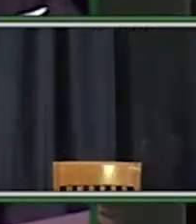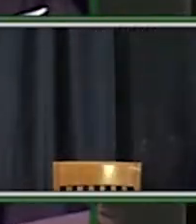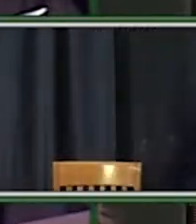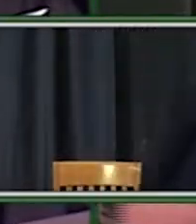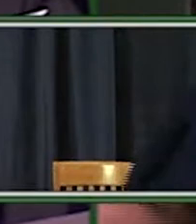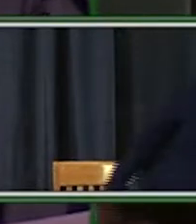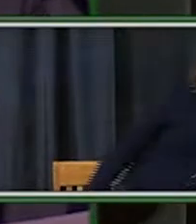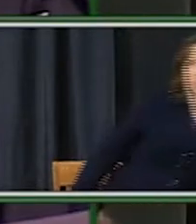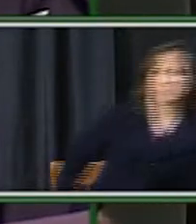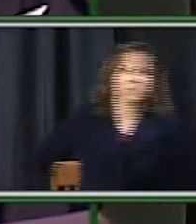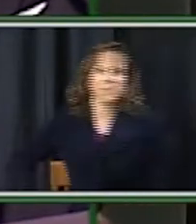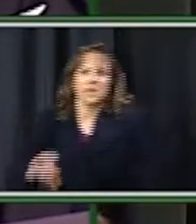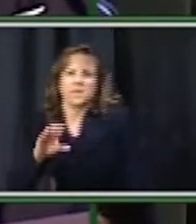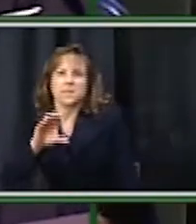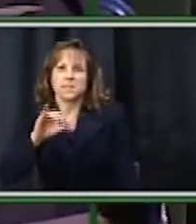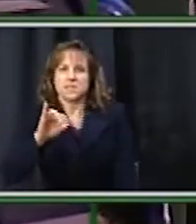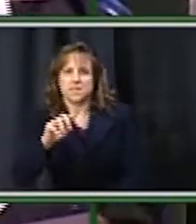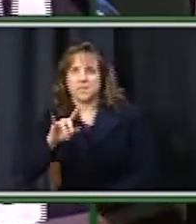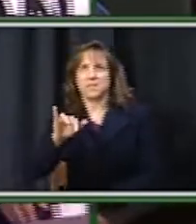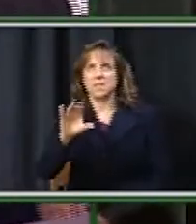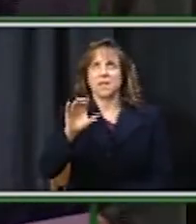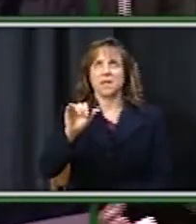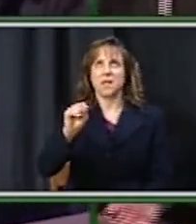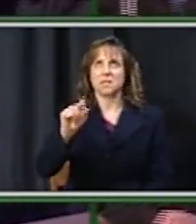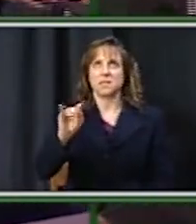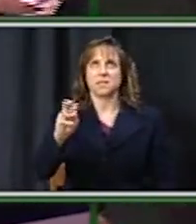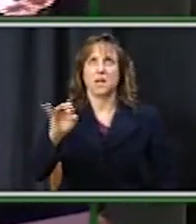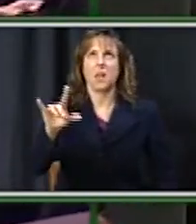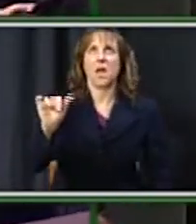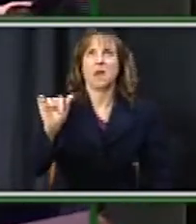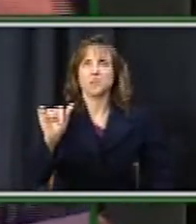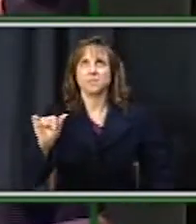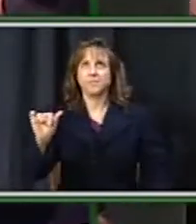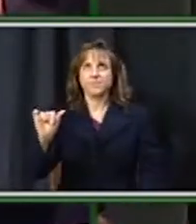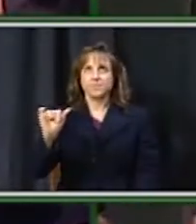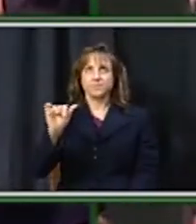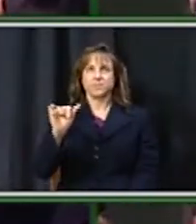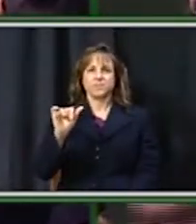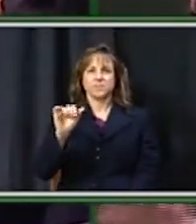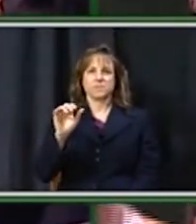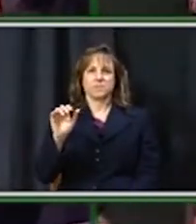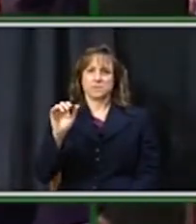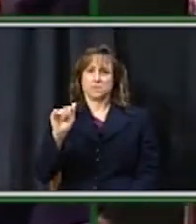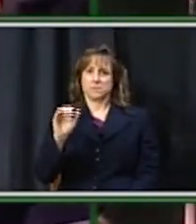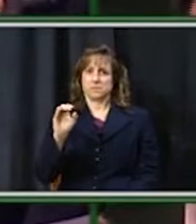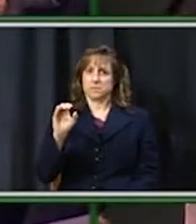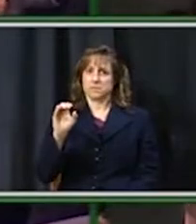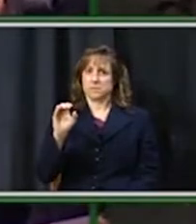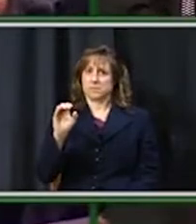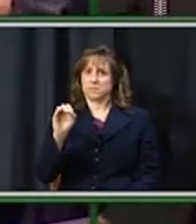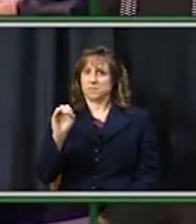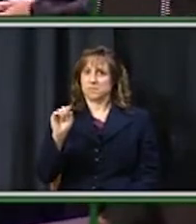Cindy Castaneda. Athena Georgia Coppolis.